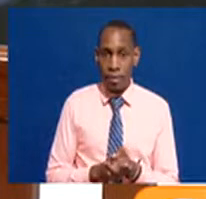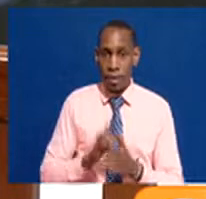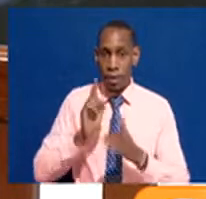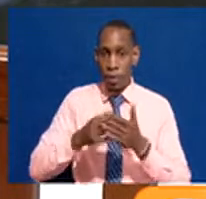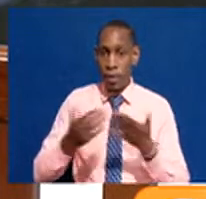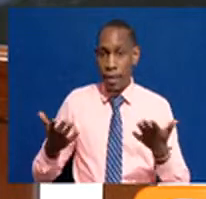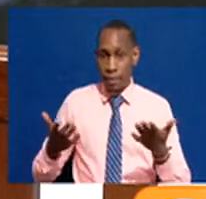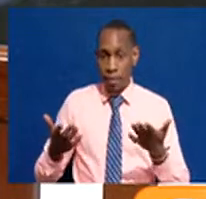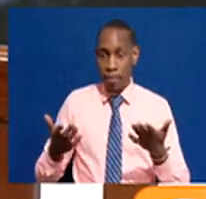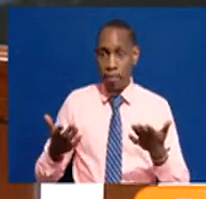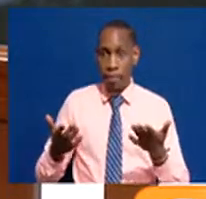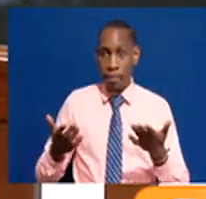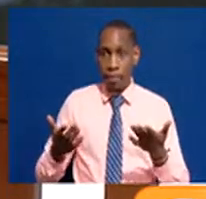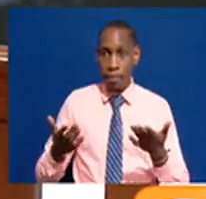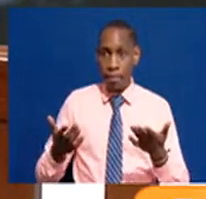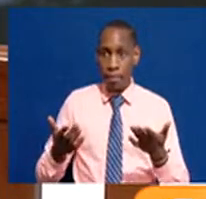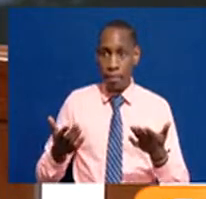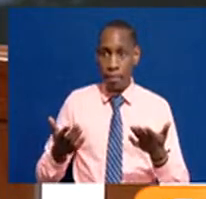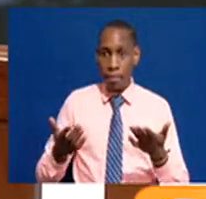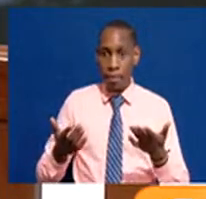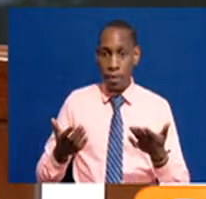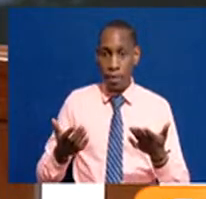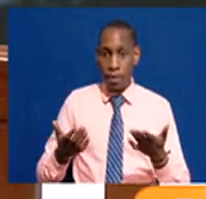whatever they give, 14 days.